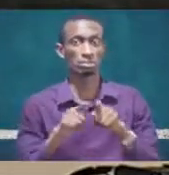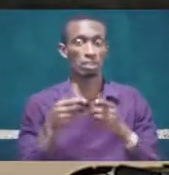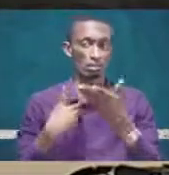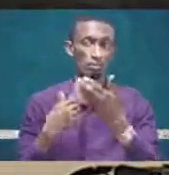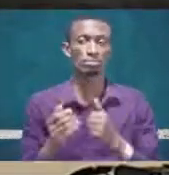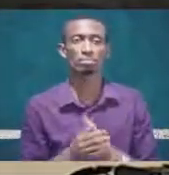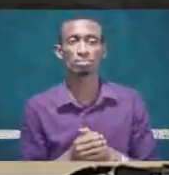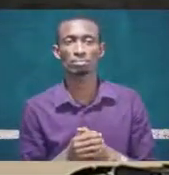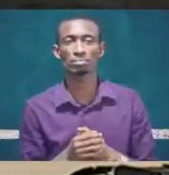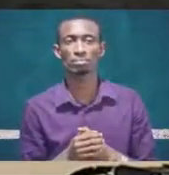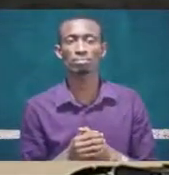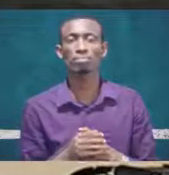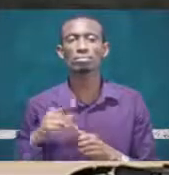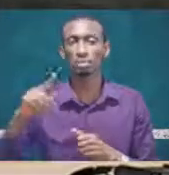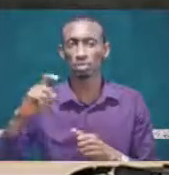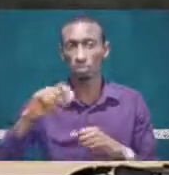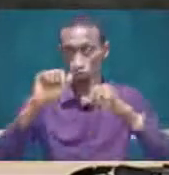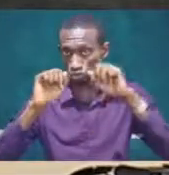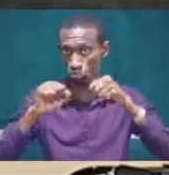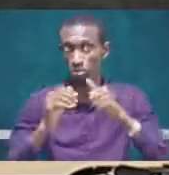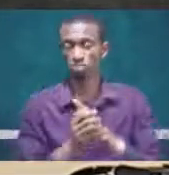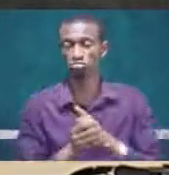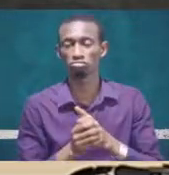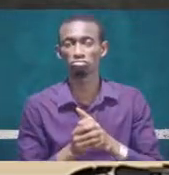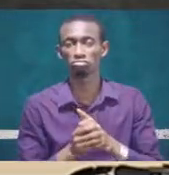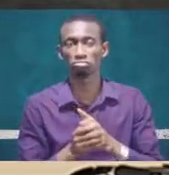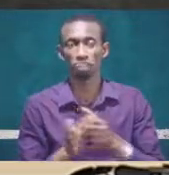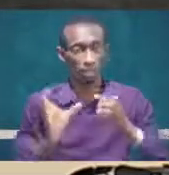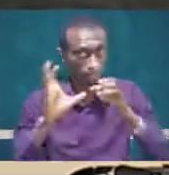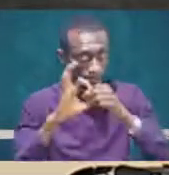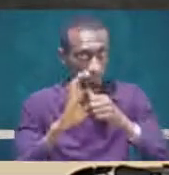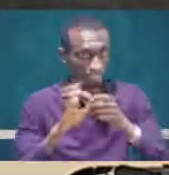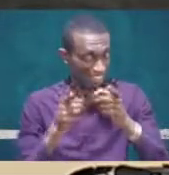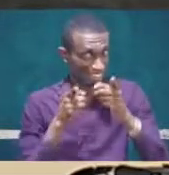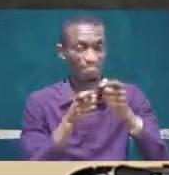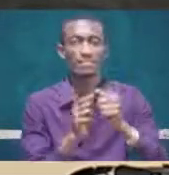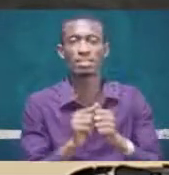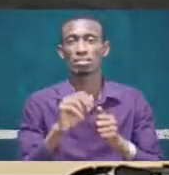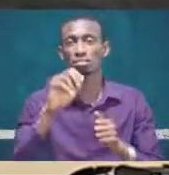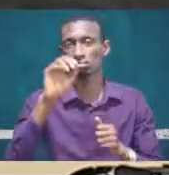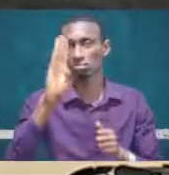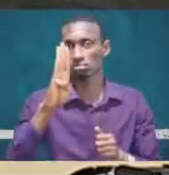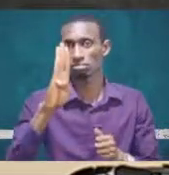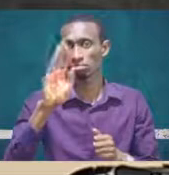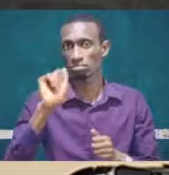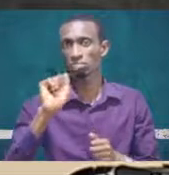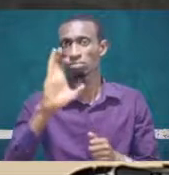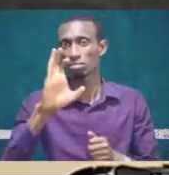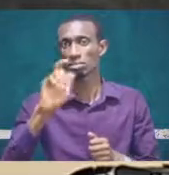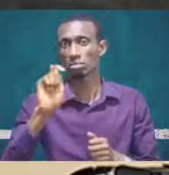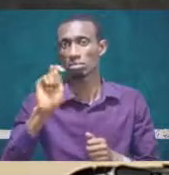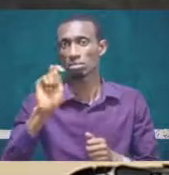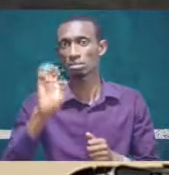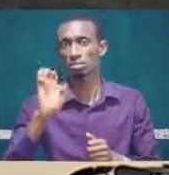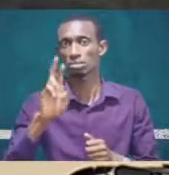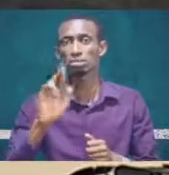The virus could infect the bacteria. Could. The virus could. Now, what are we